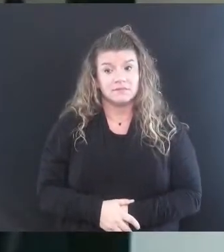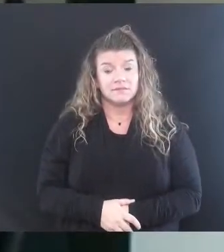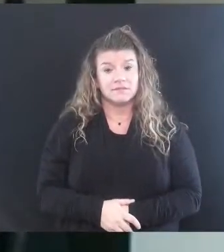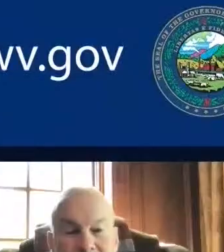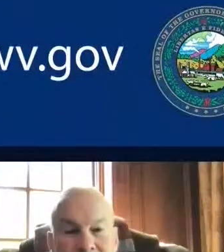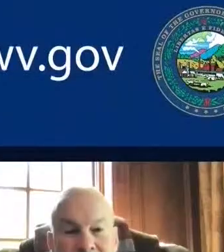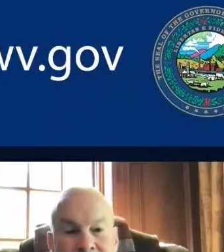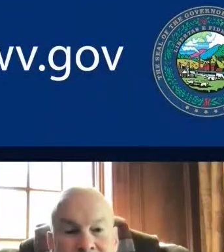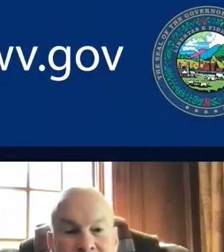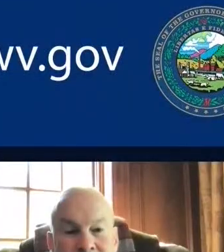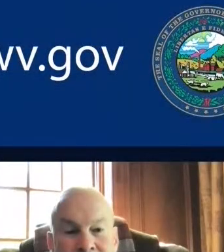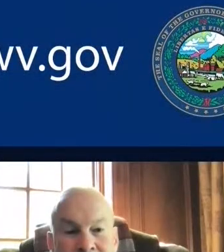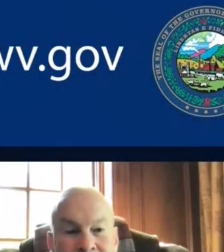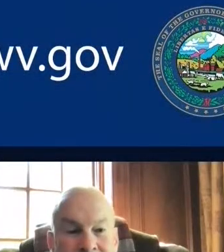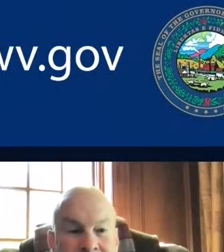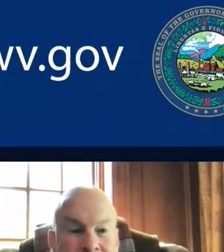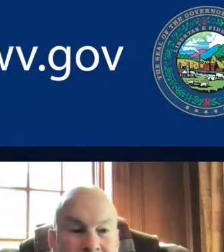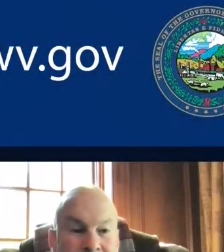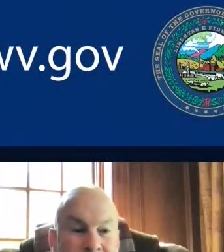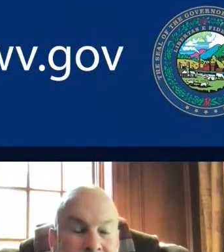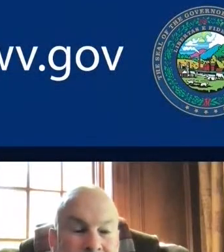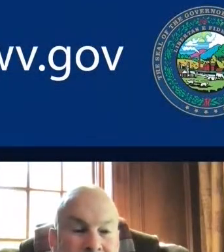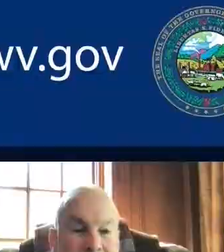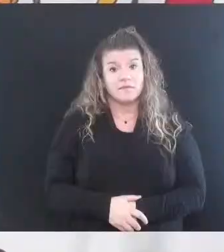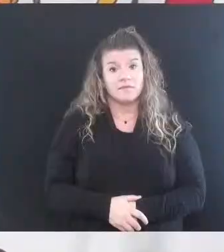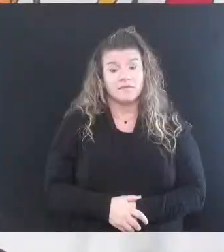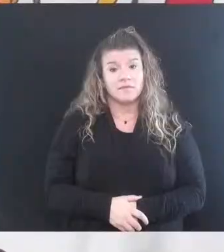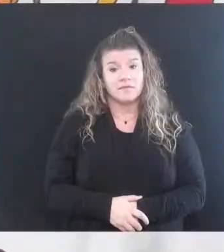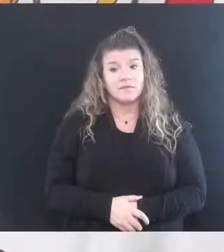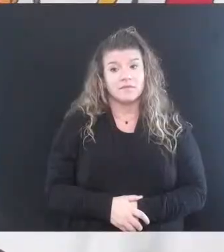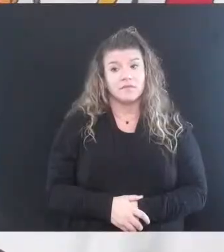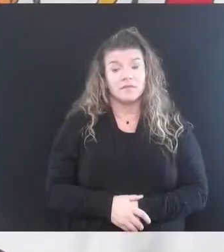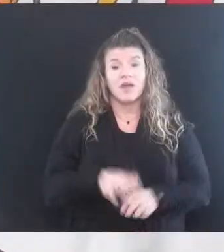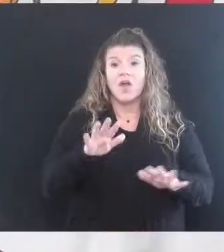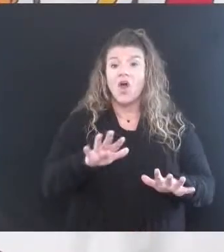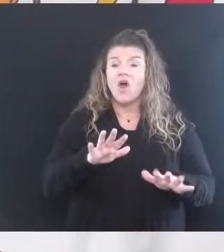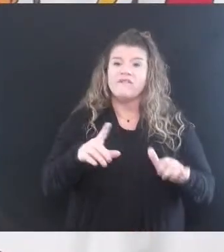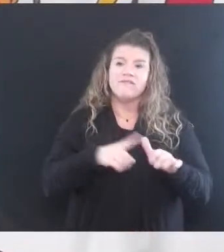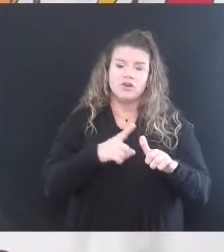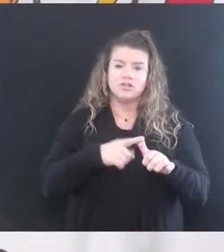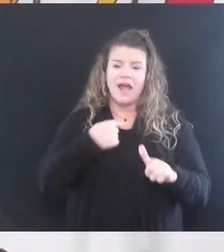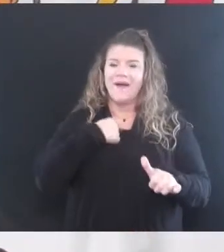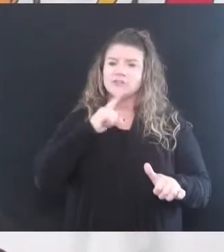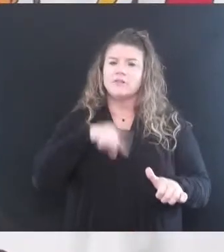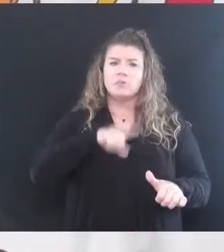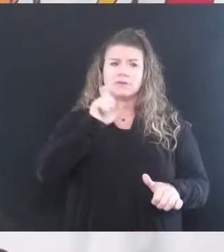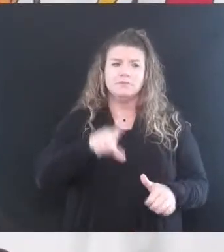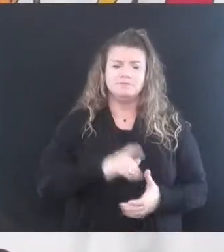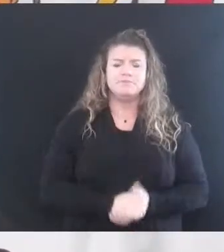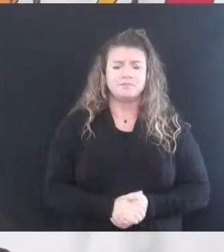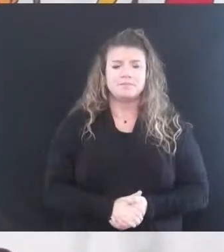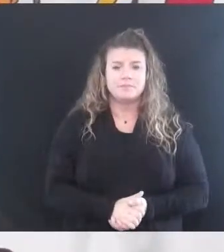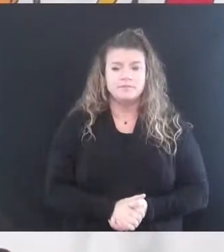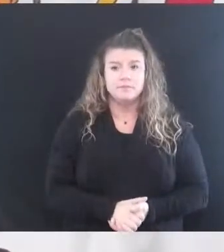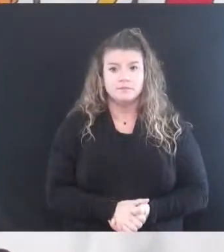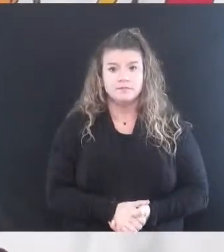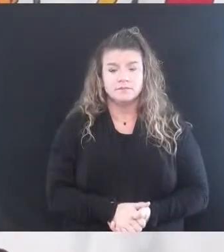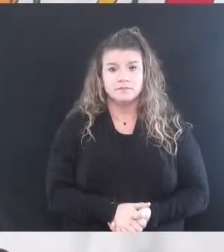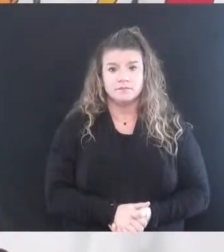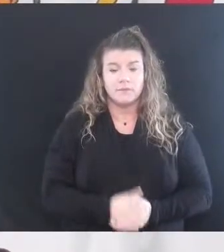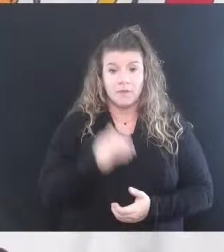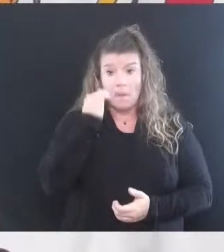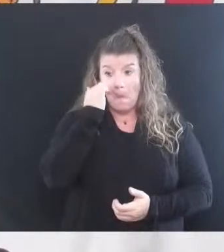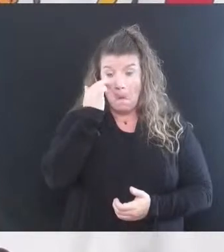Well, Jess, listen, you know, first of all, let me take this question. You know,